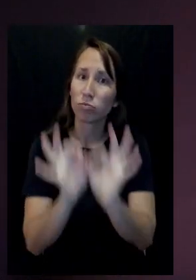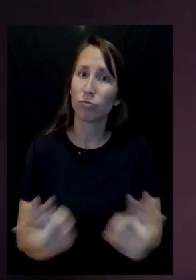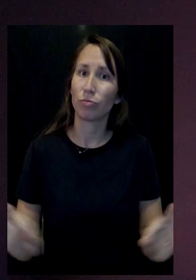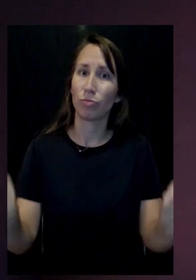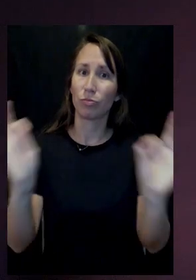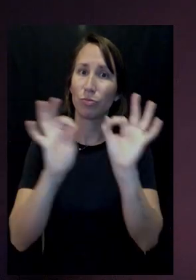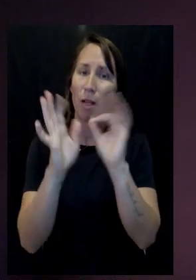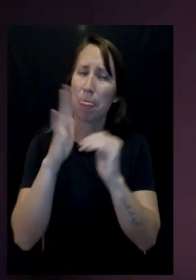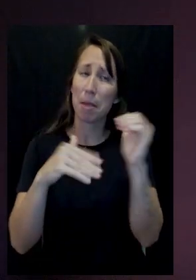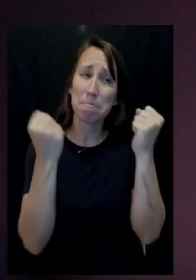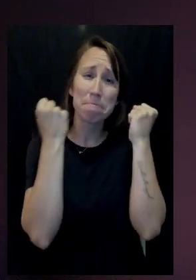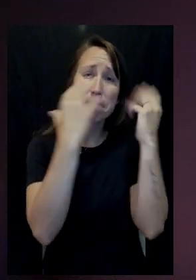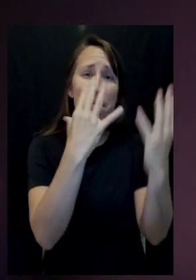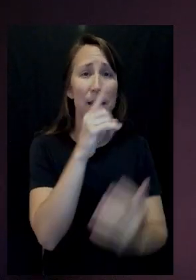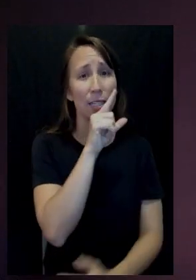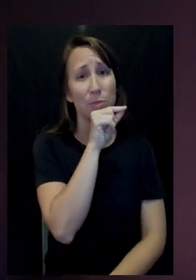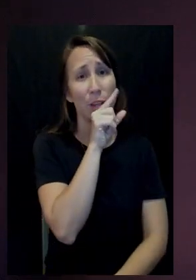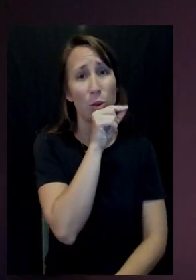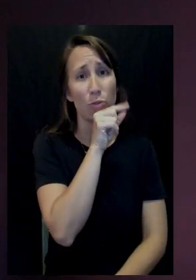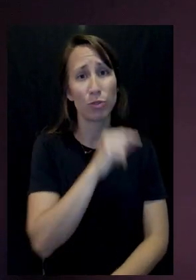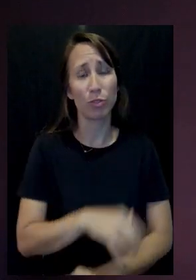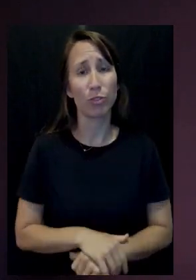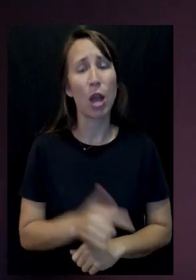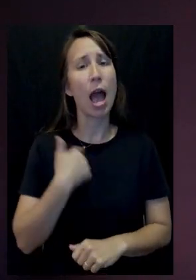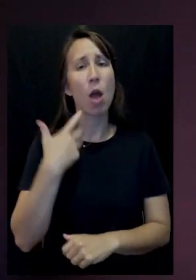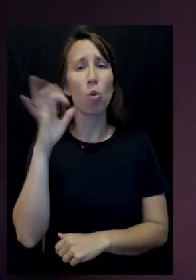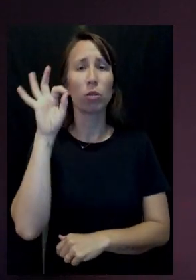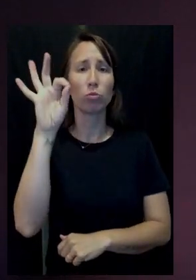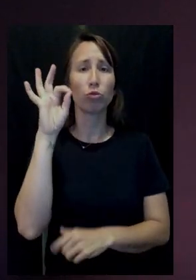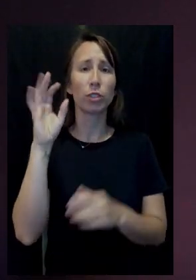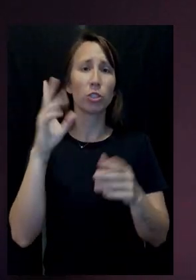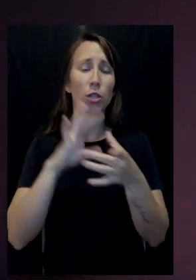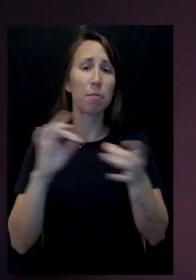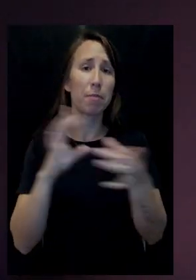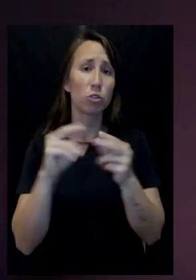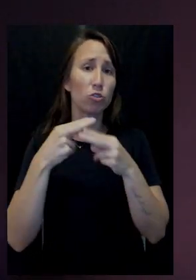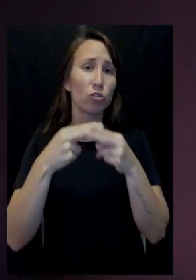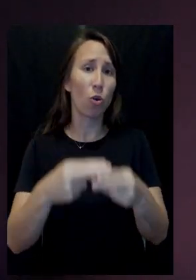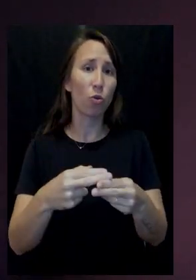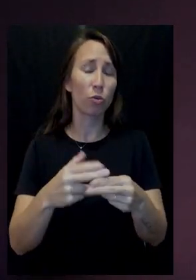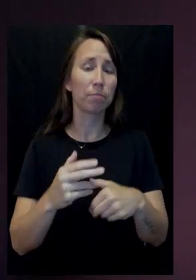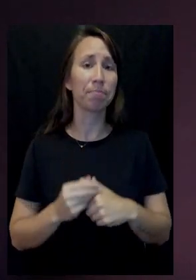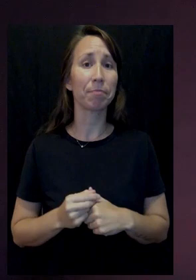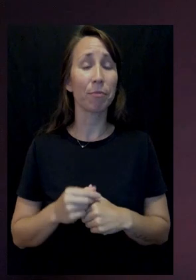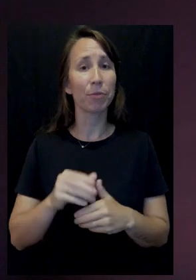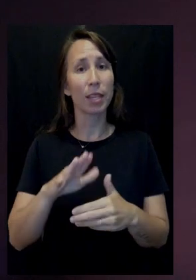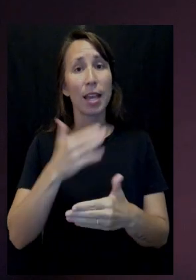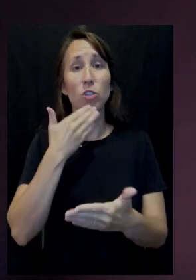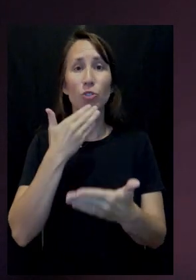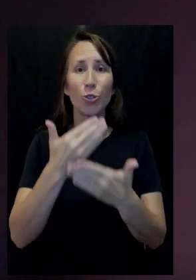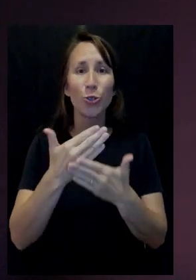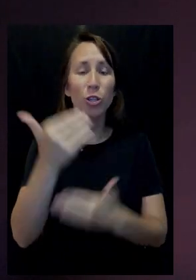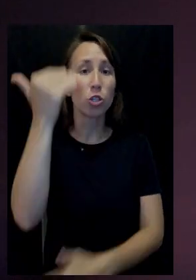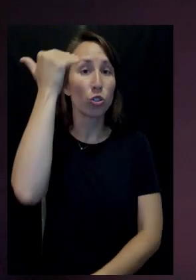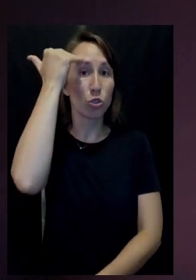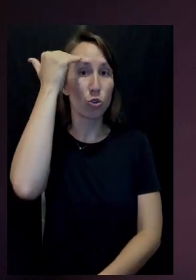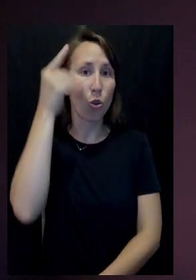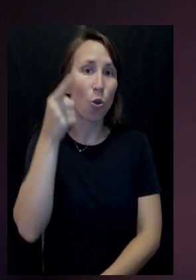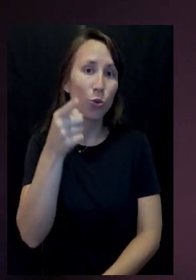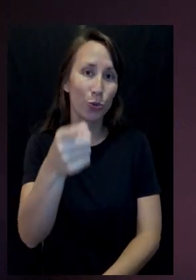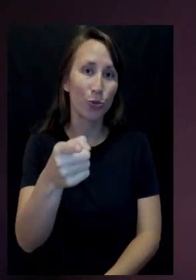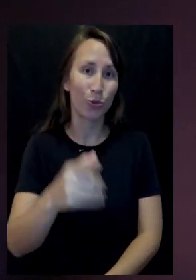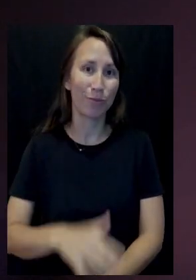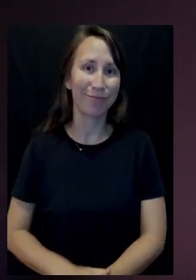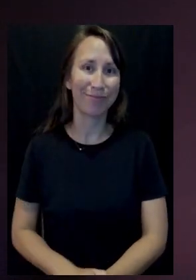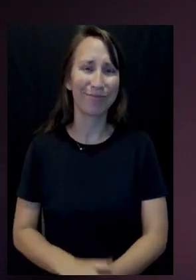many sparrows." I want to preach a message today called It's Good to Know You. It's good to know you today. Would you pray